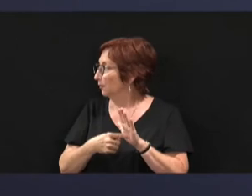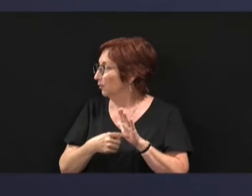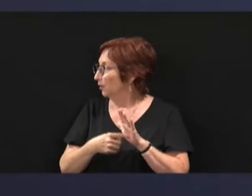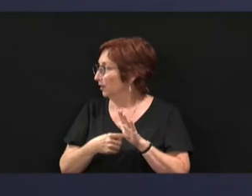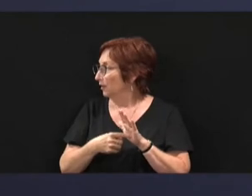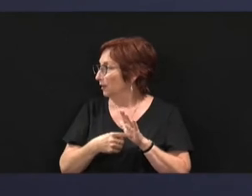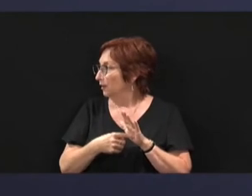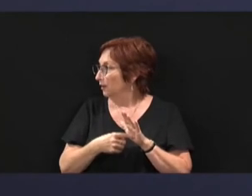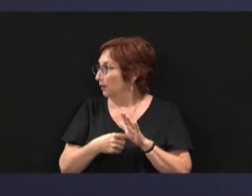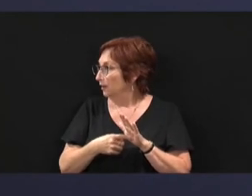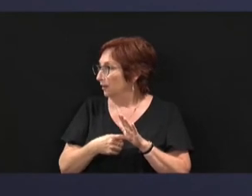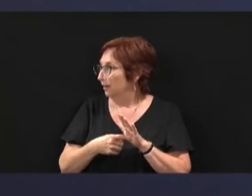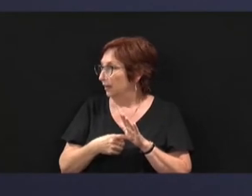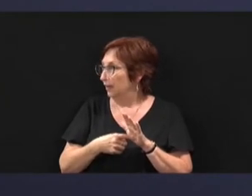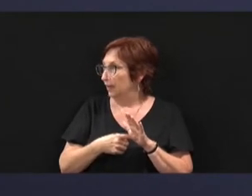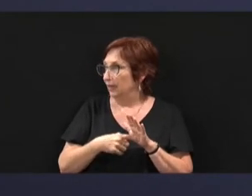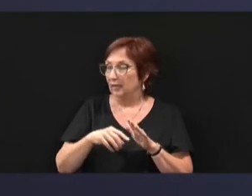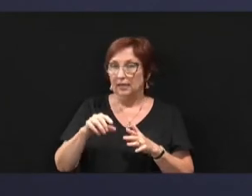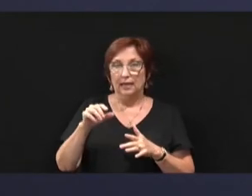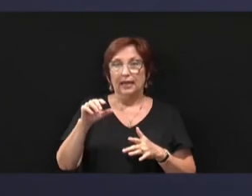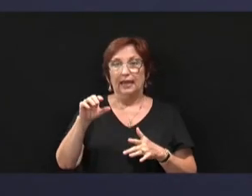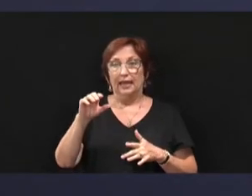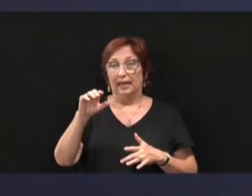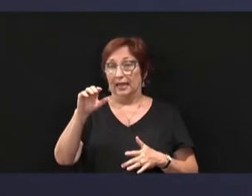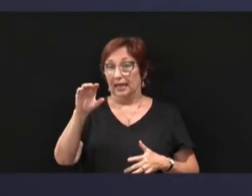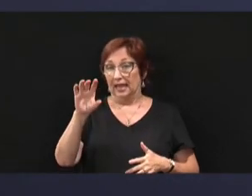eight. Class, what's the word?